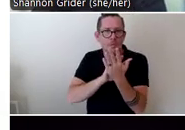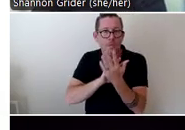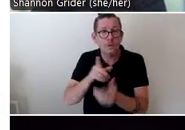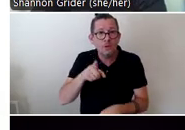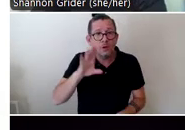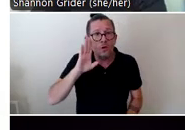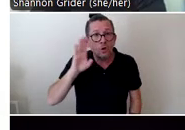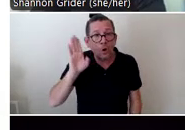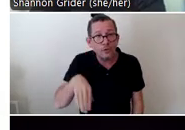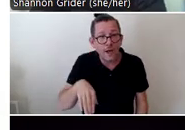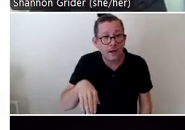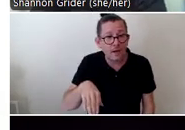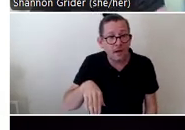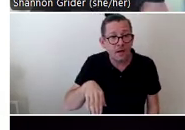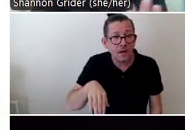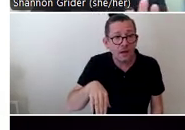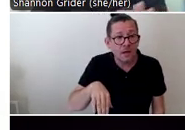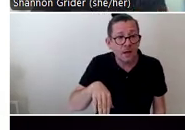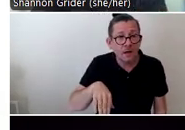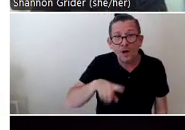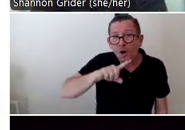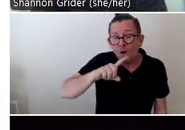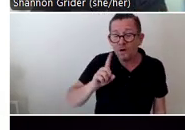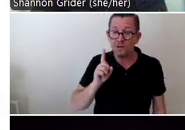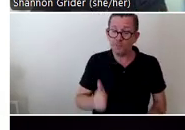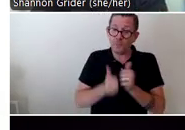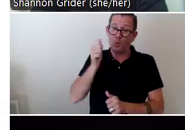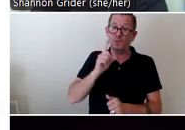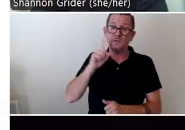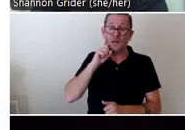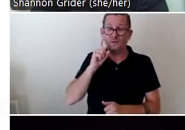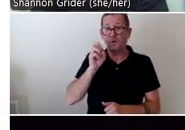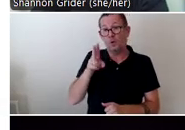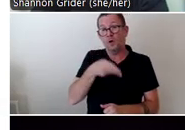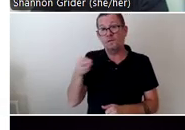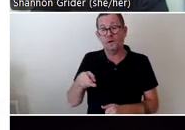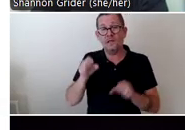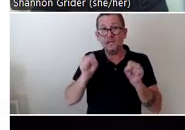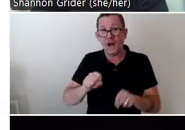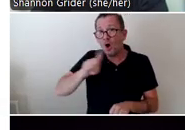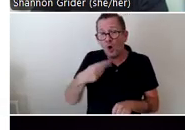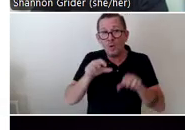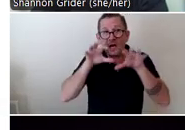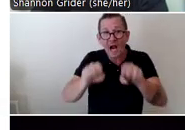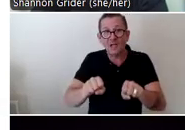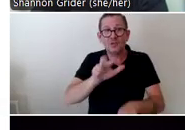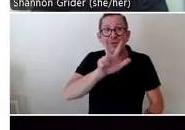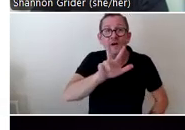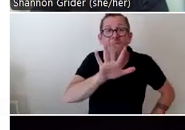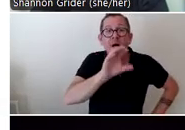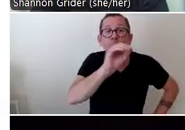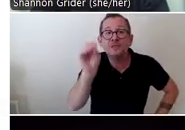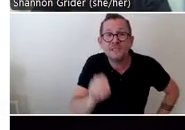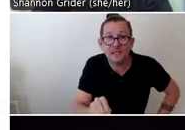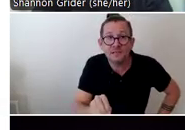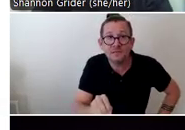of that strip, you can see where everything's all gobbledygooked. You can't understand what is being said. So